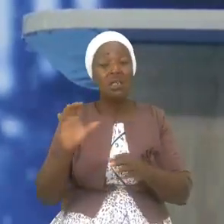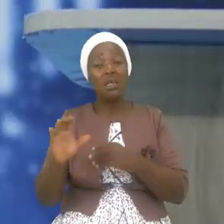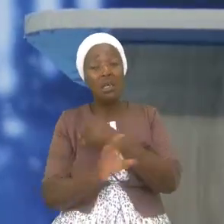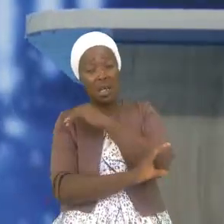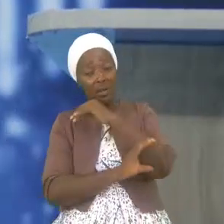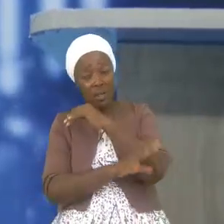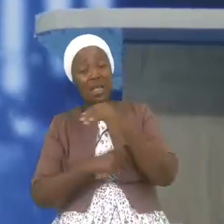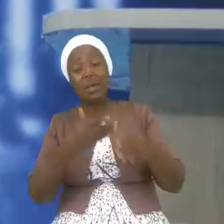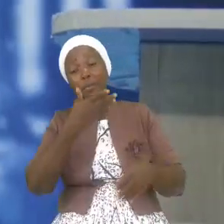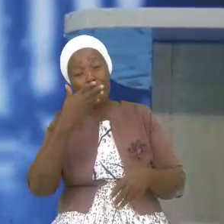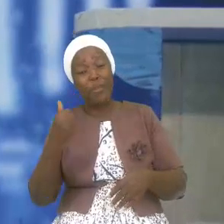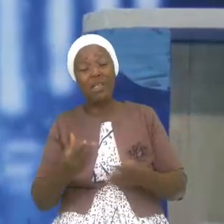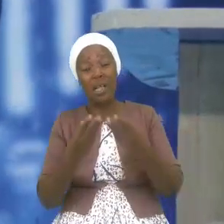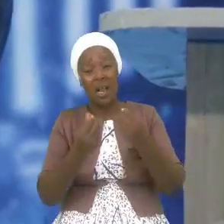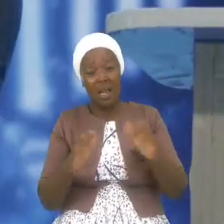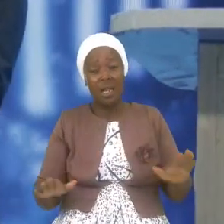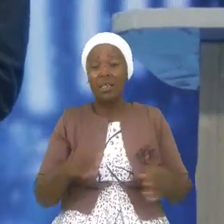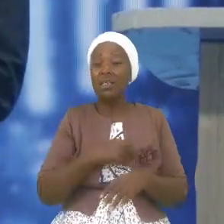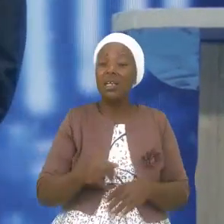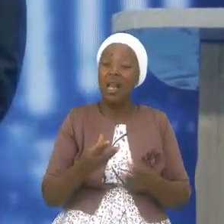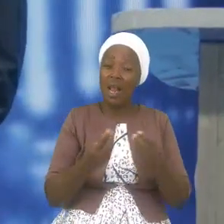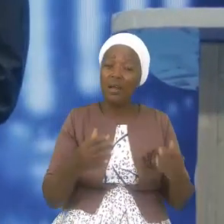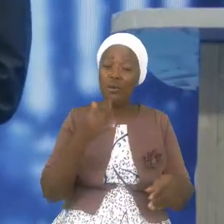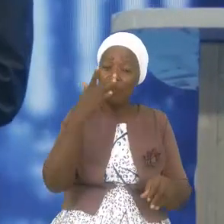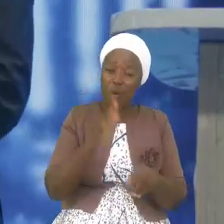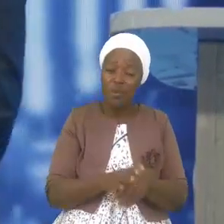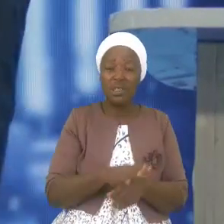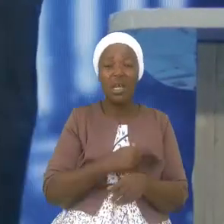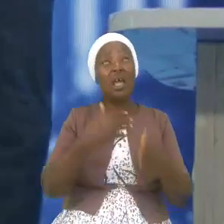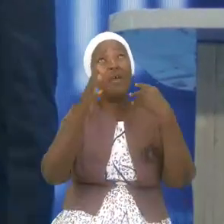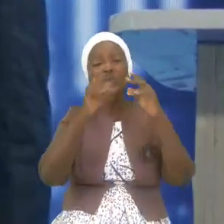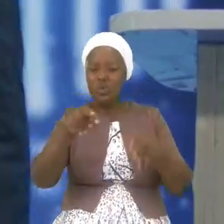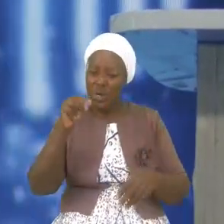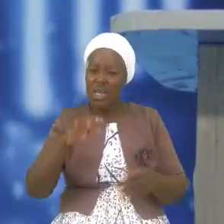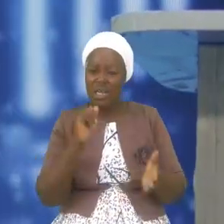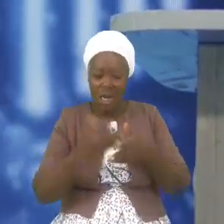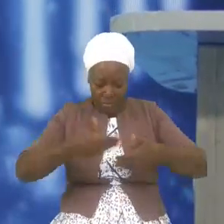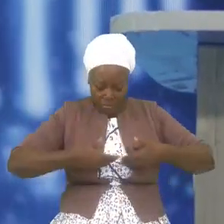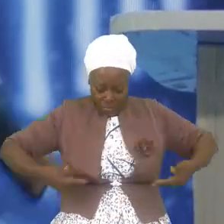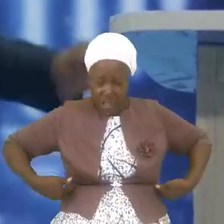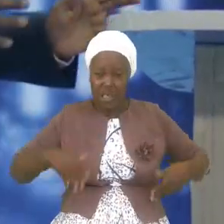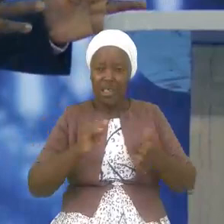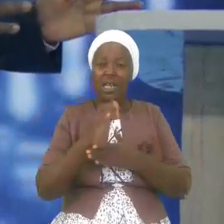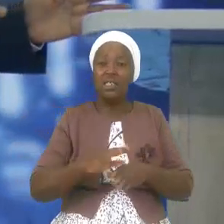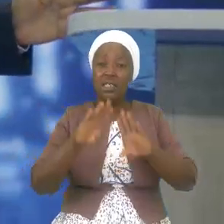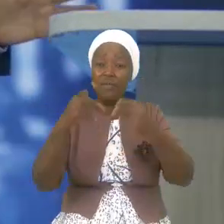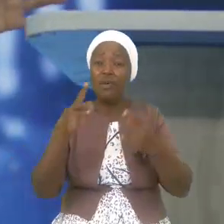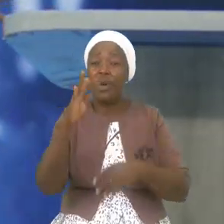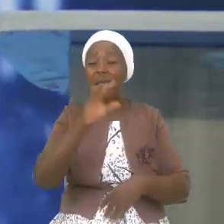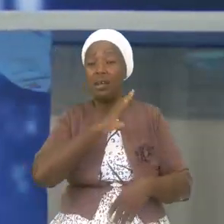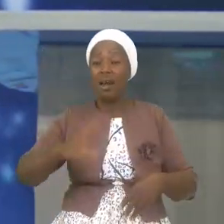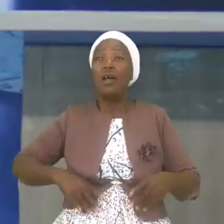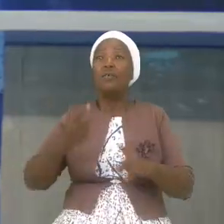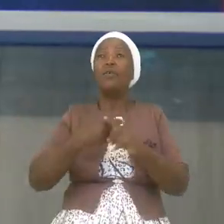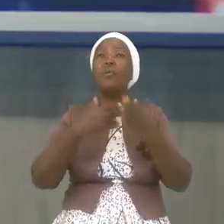the passport that is issued by Christ from heaven, because he died so that he'll make the passage